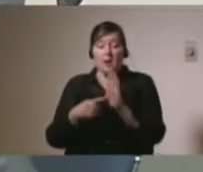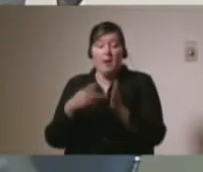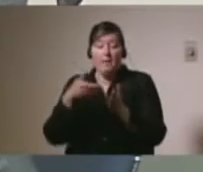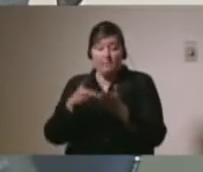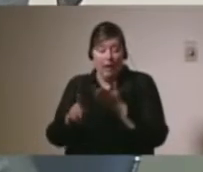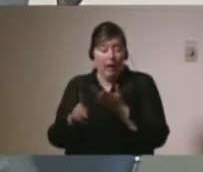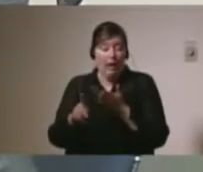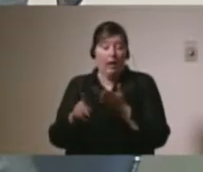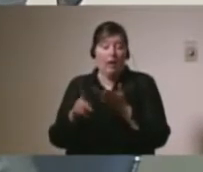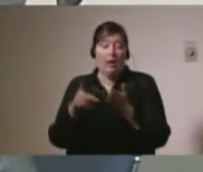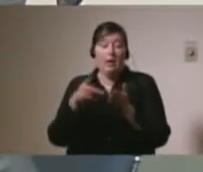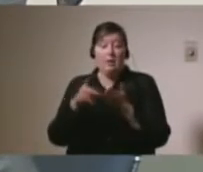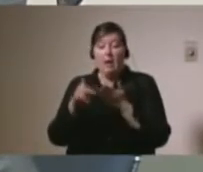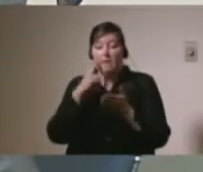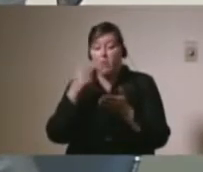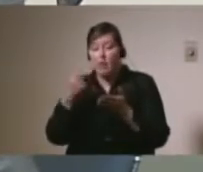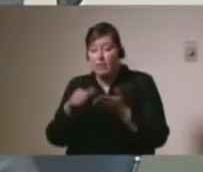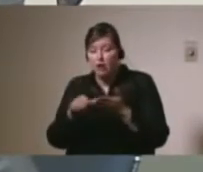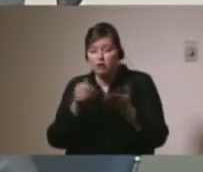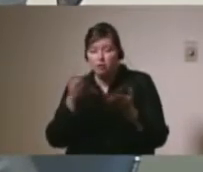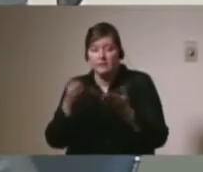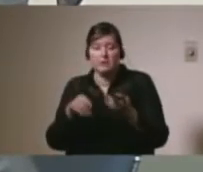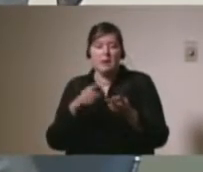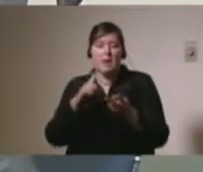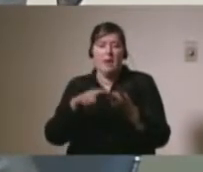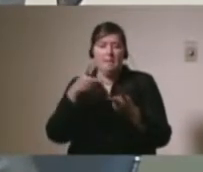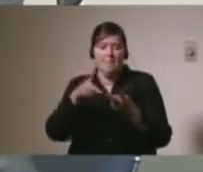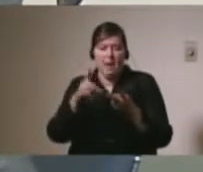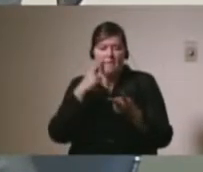paying for letter service,